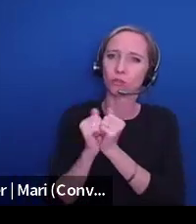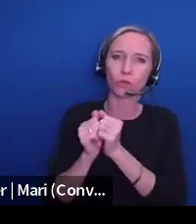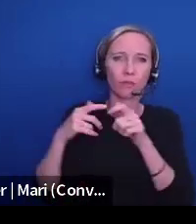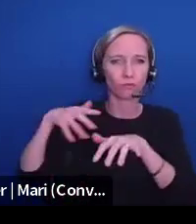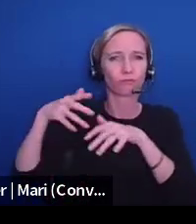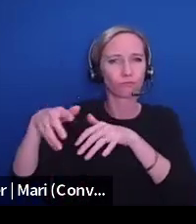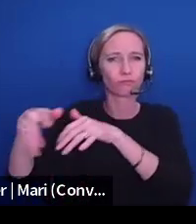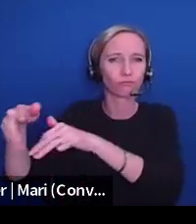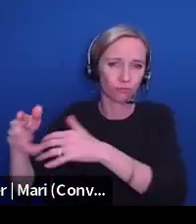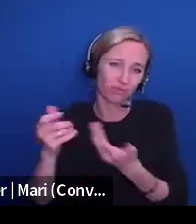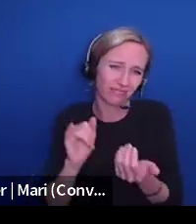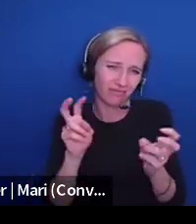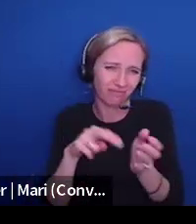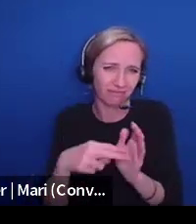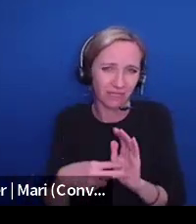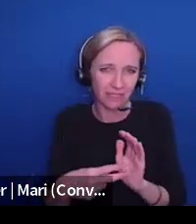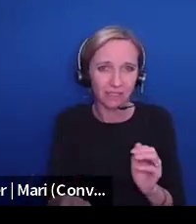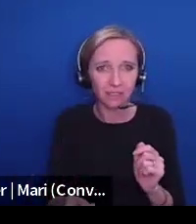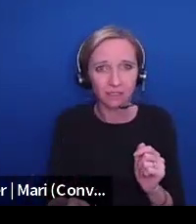it.